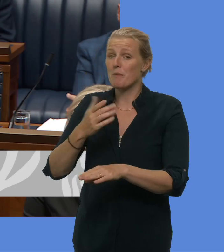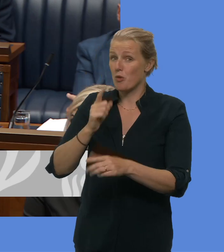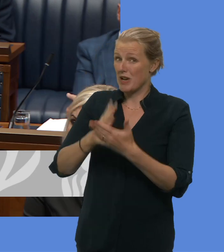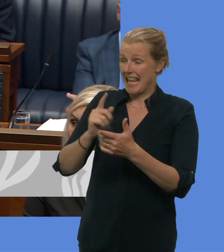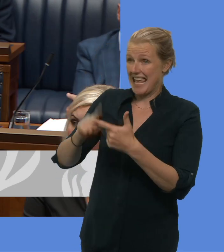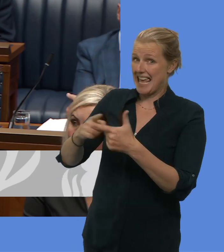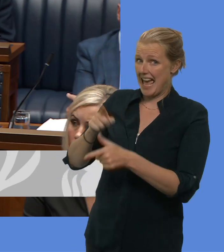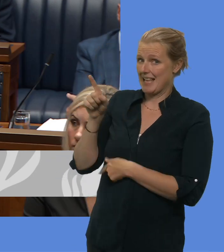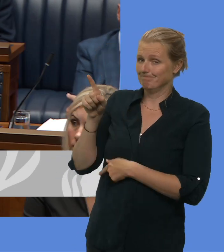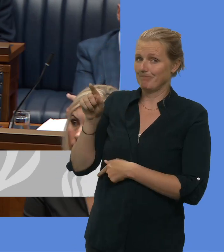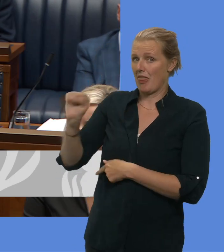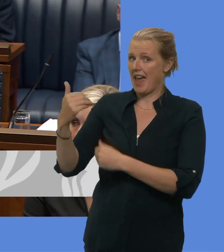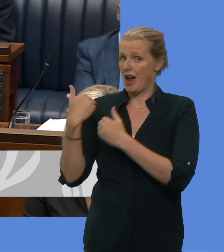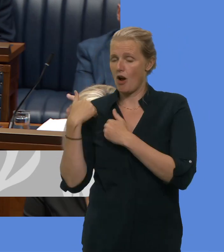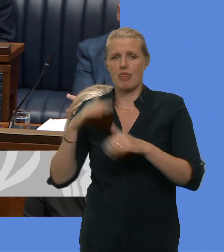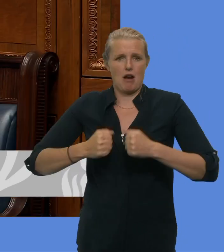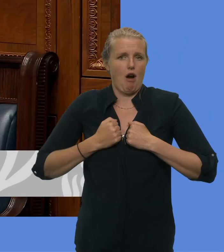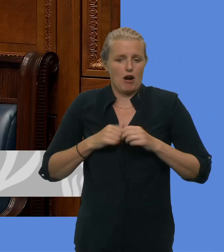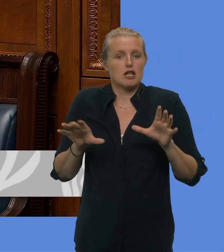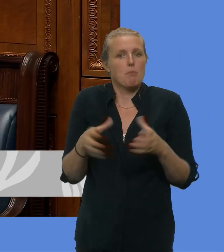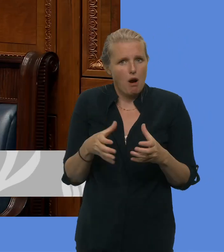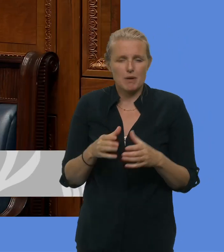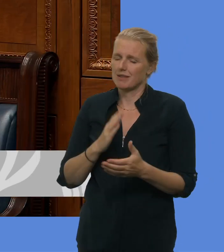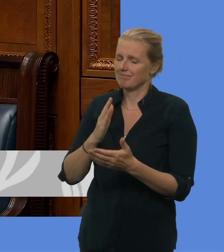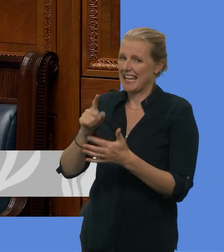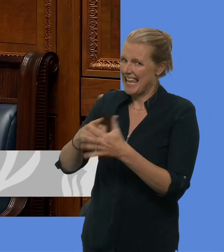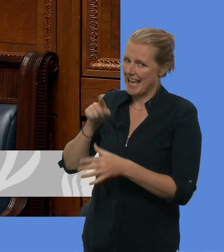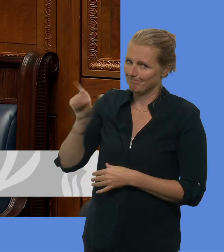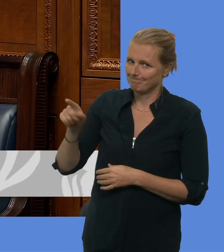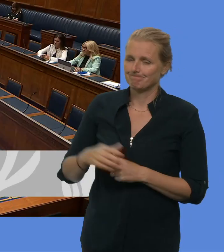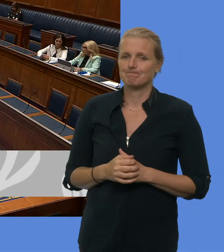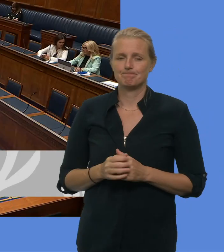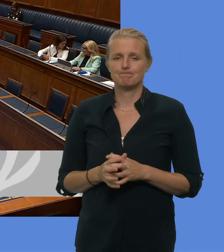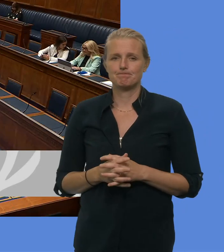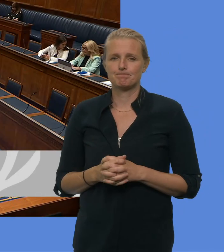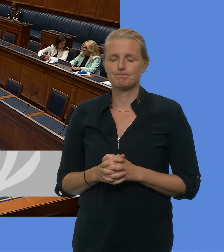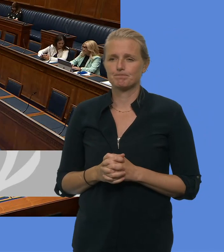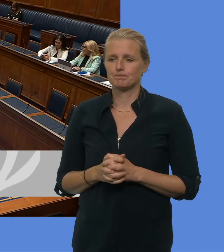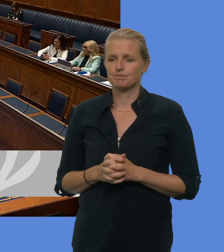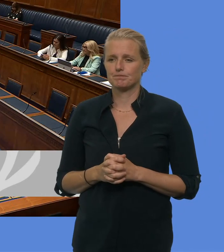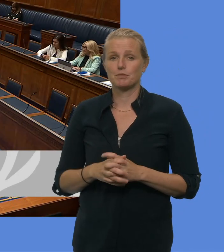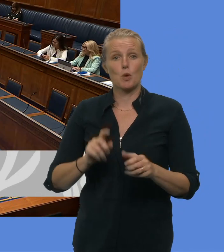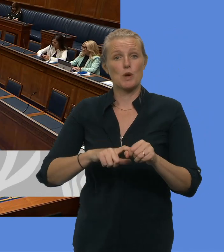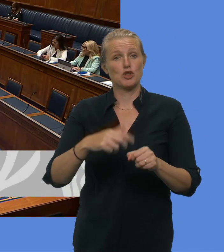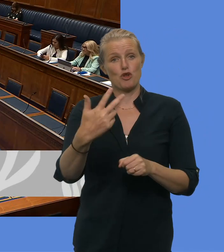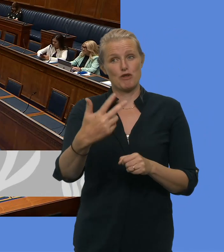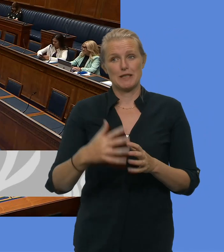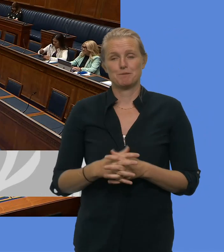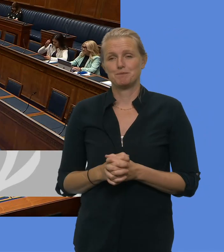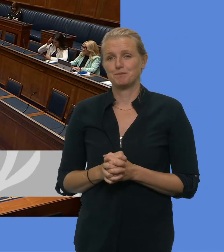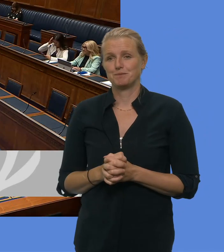that is where I would direct the member to. Alan Robinson. Question number 3, Mr.